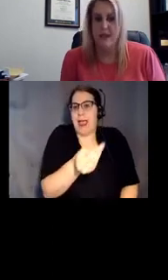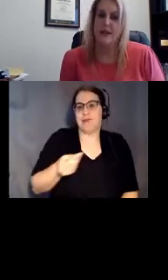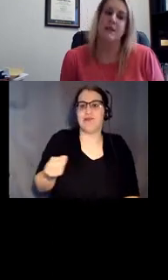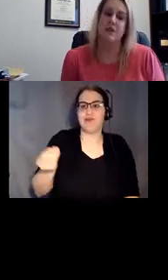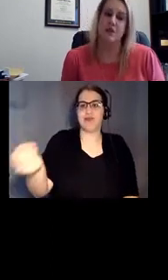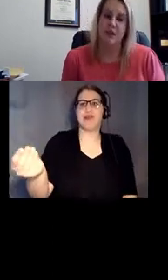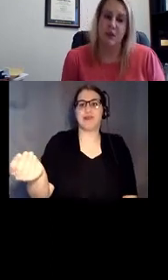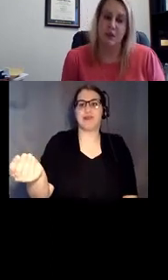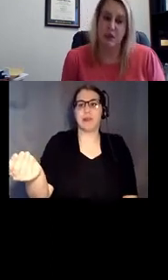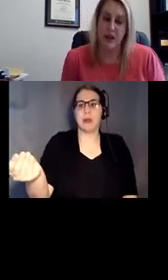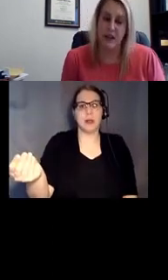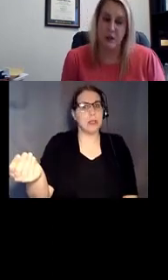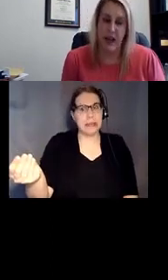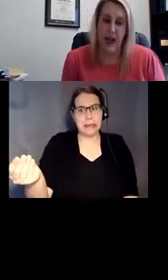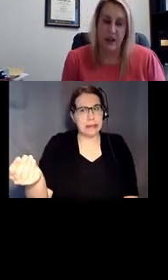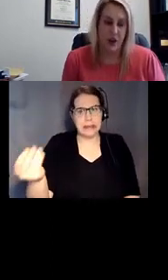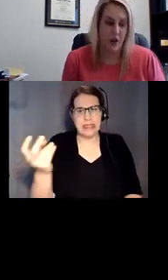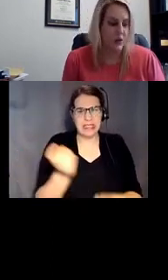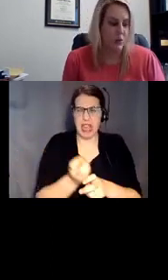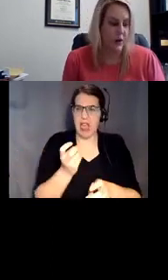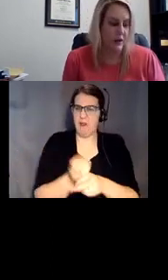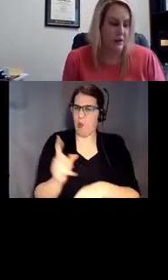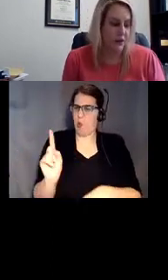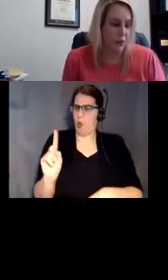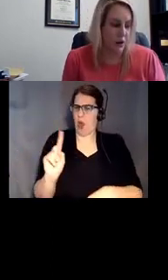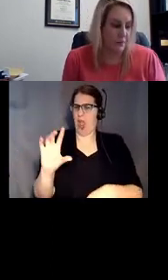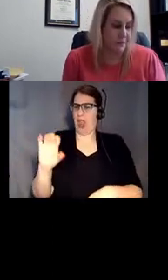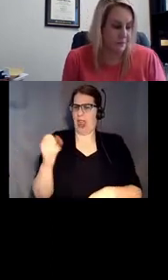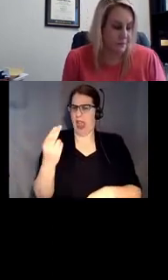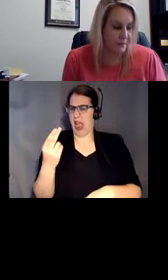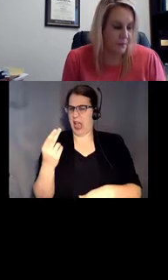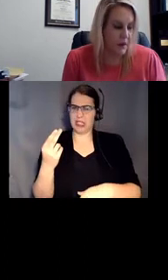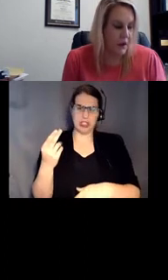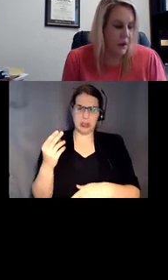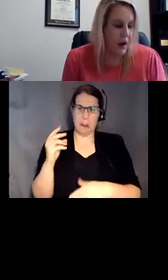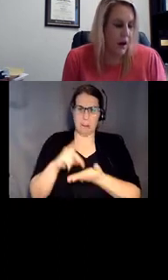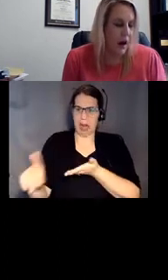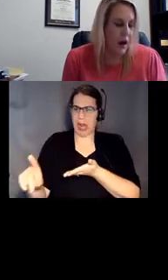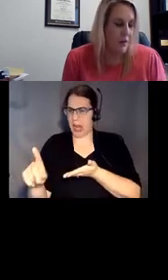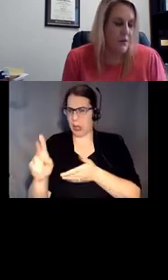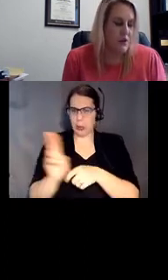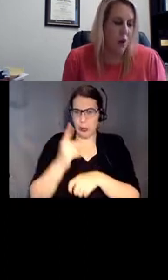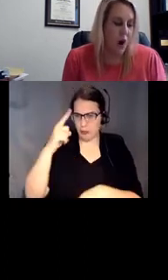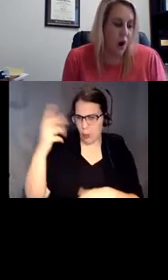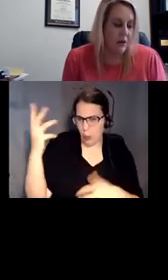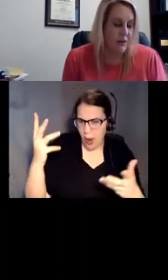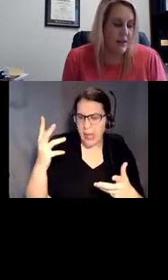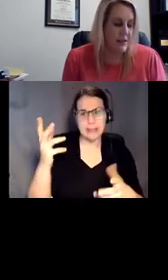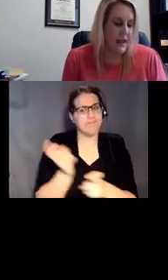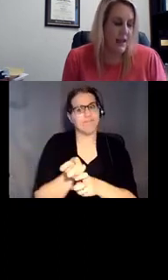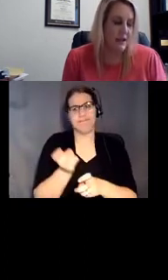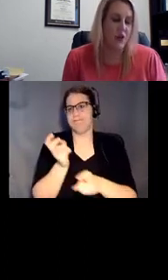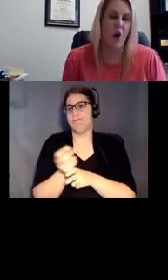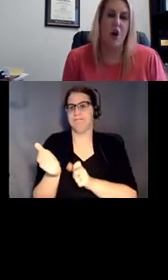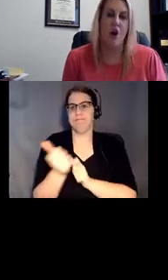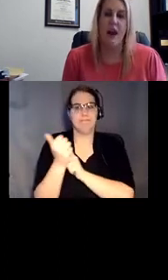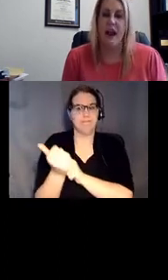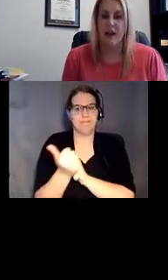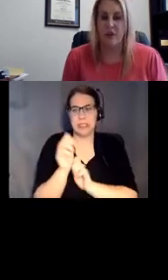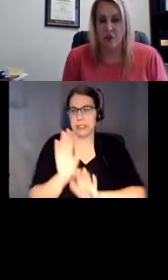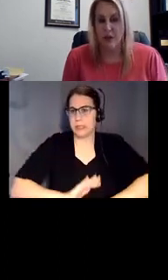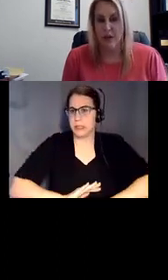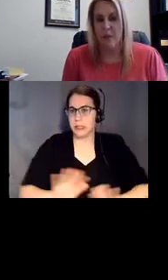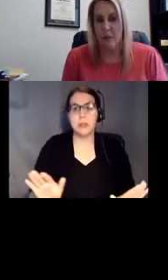trust because it's too difficult to trace where cash goes and what it's for. So all of these things